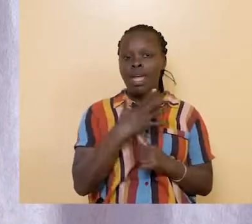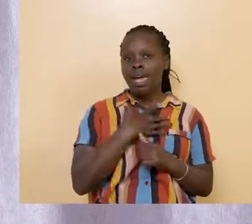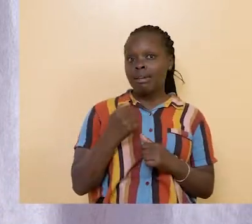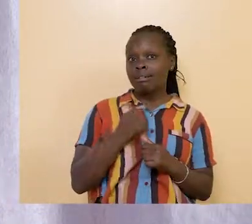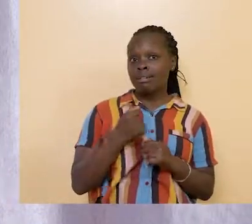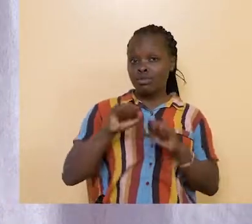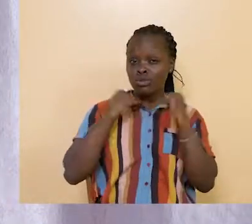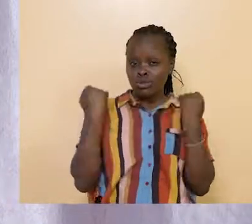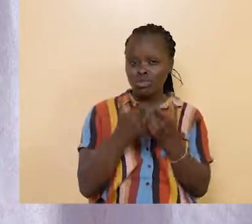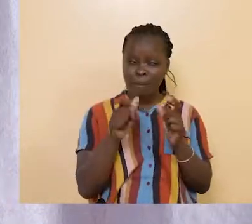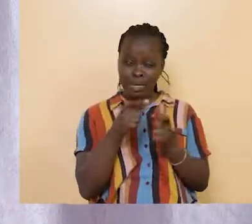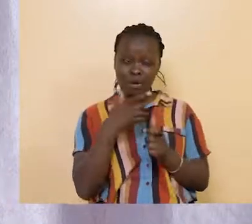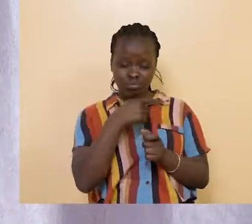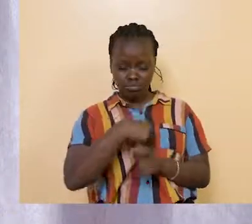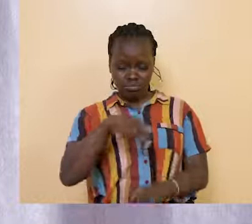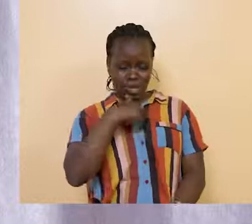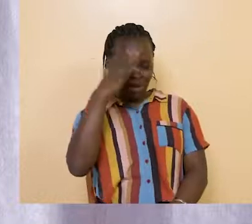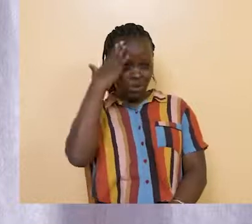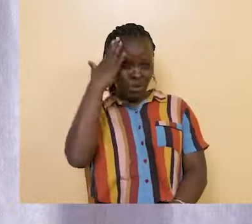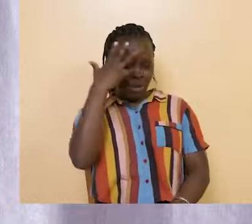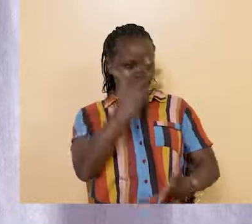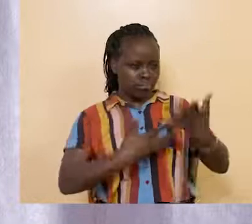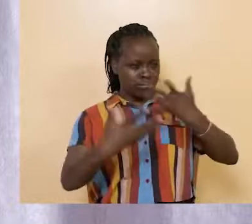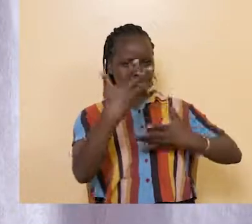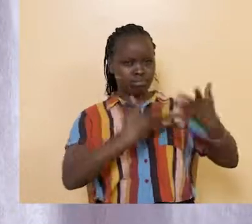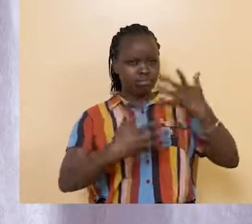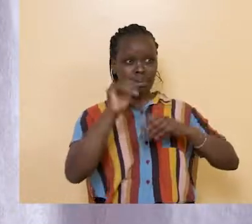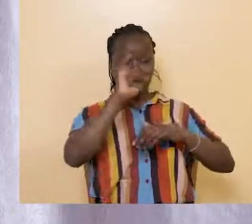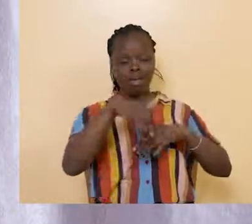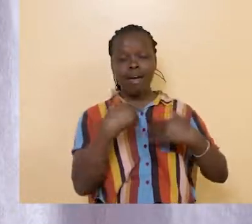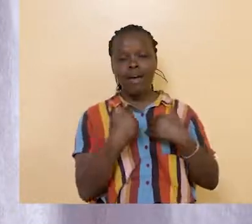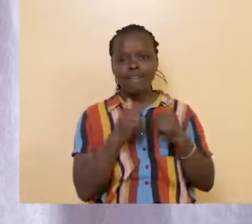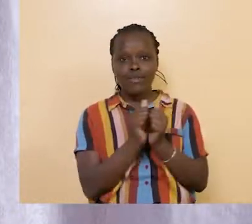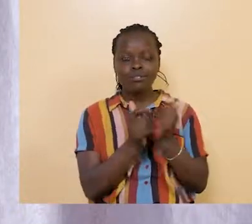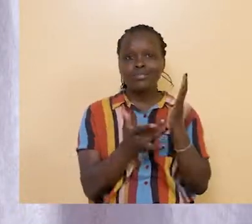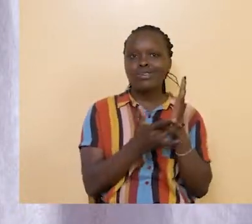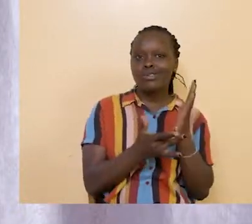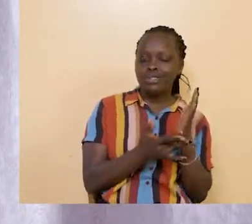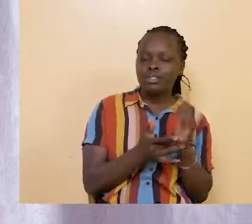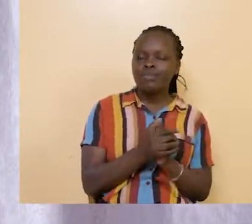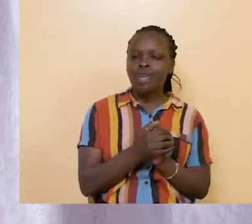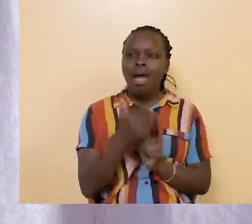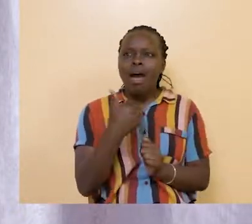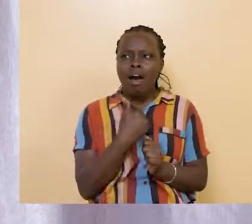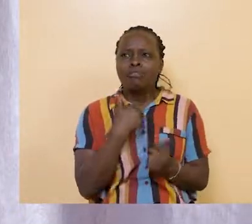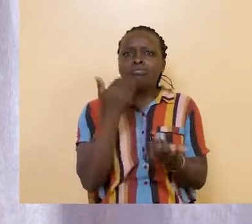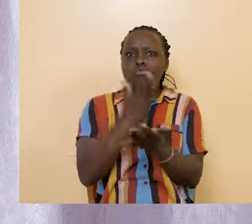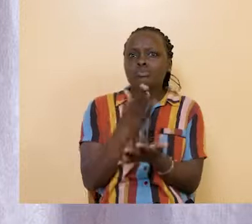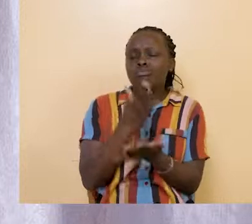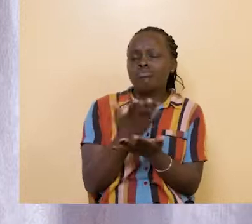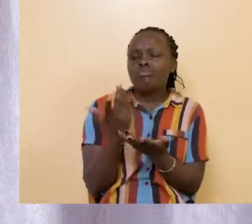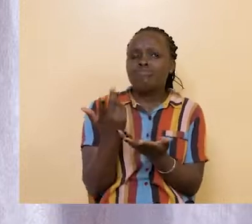And the social media, as we know, the interactions that we have with technology have really